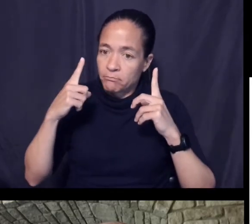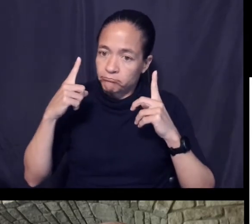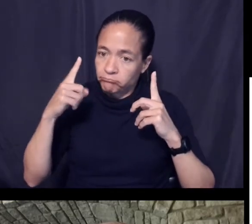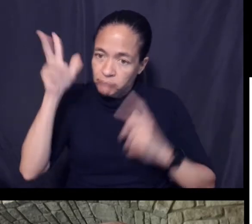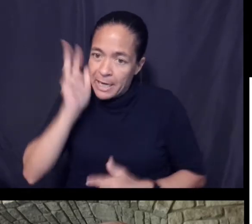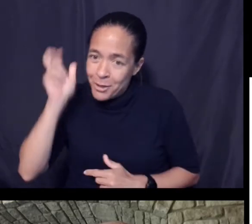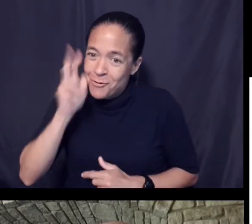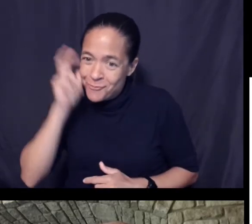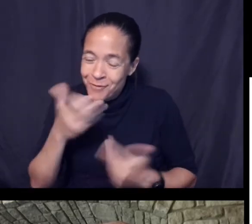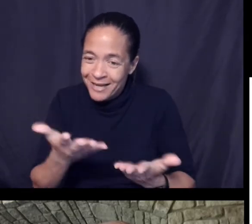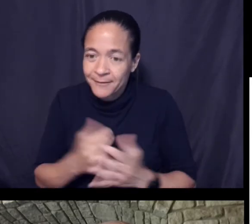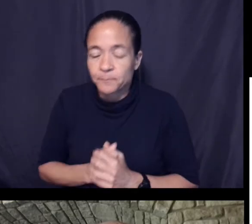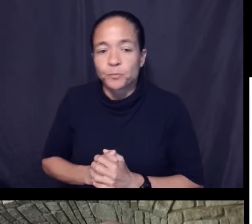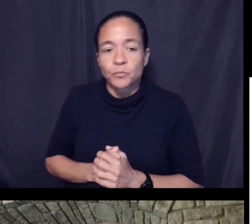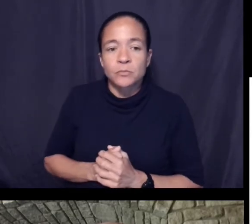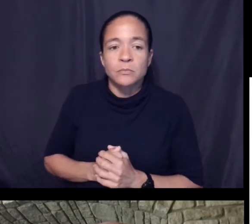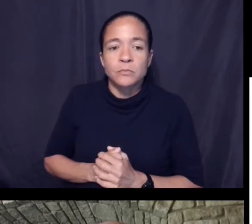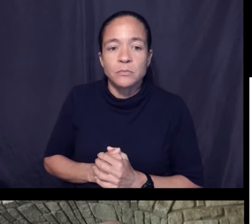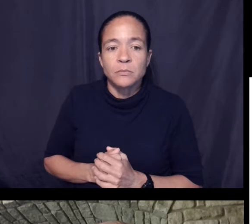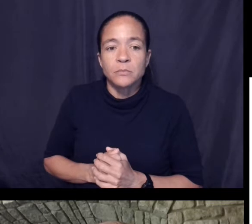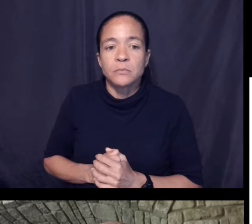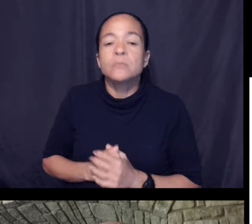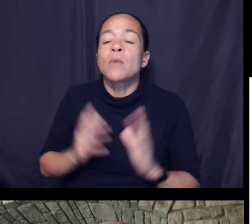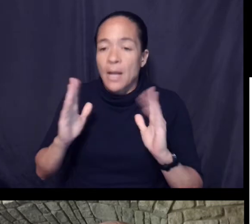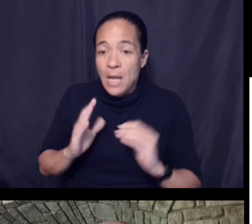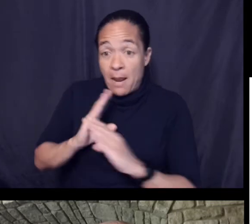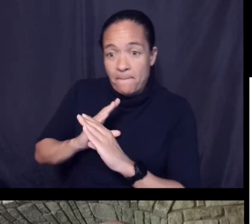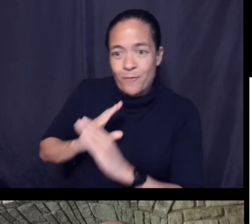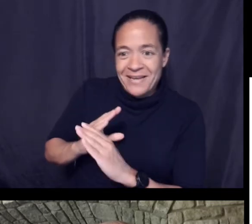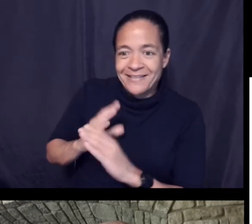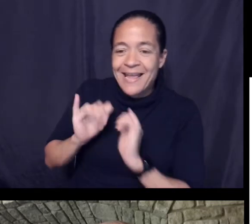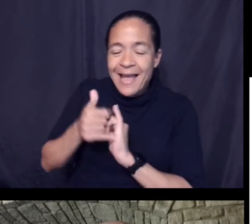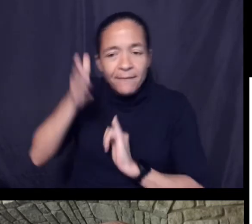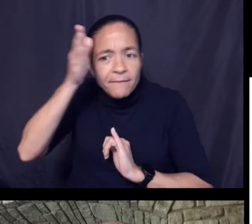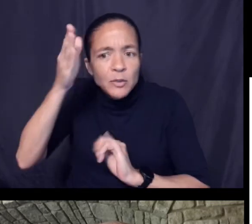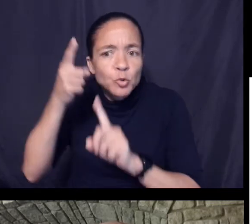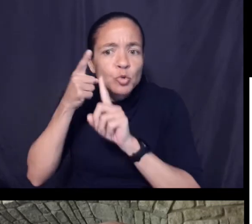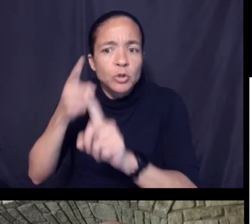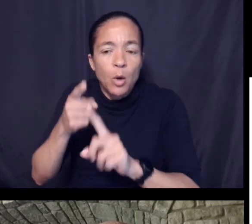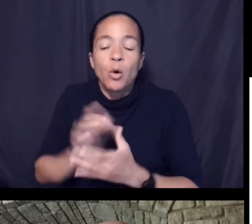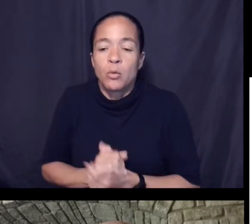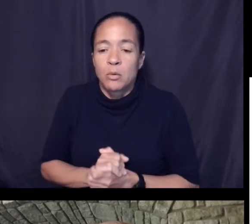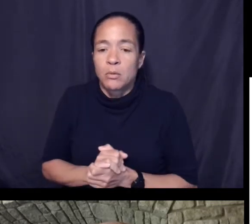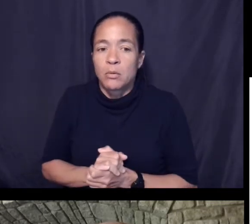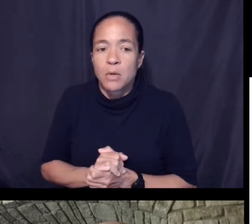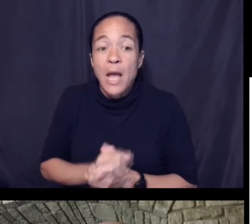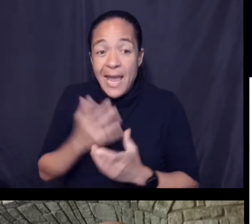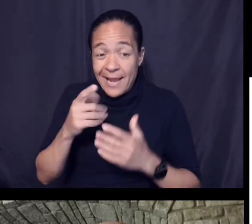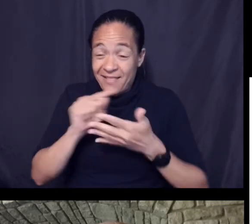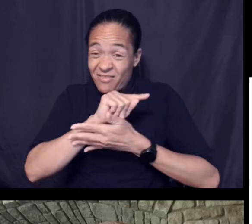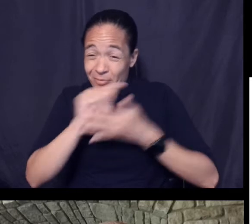So, and then can we prevent it? Well, future goals to prevent congenital CMV. All of the following demand